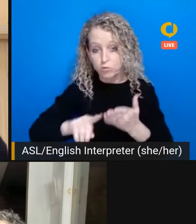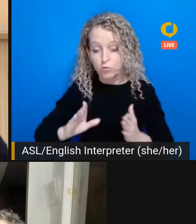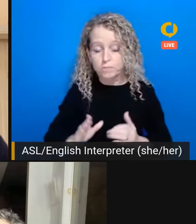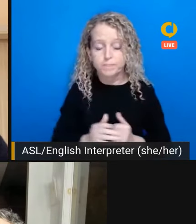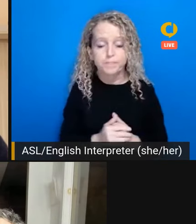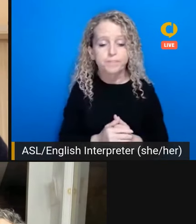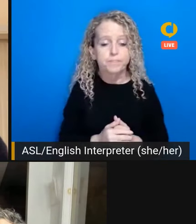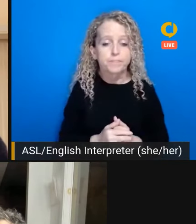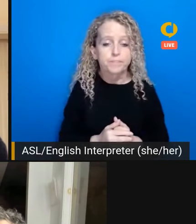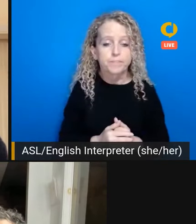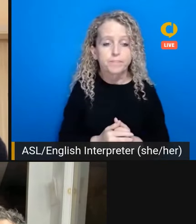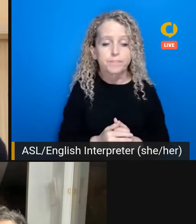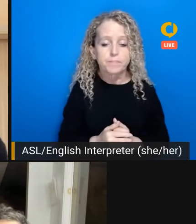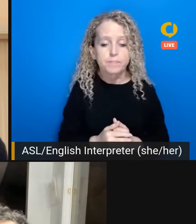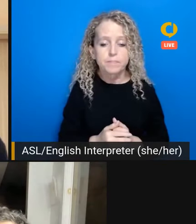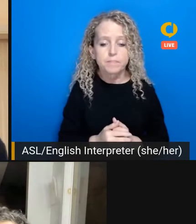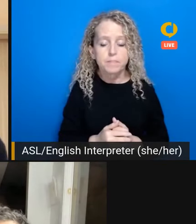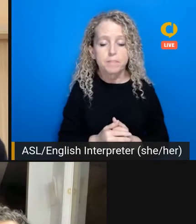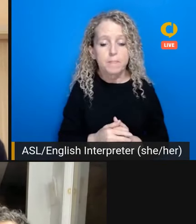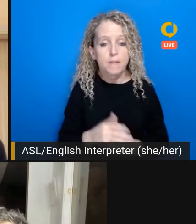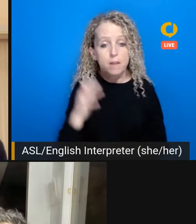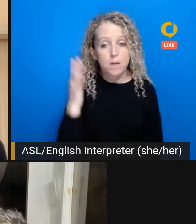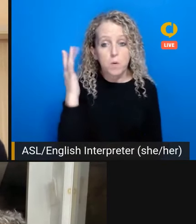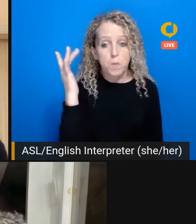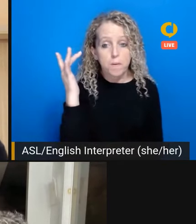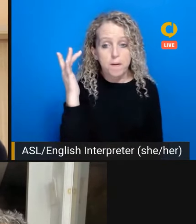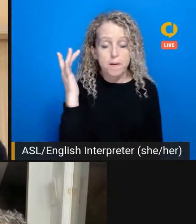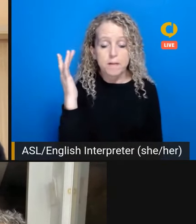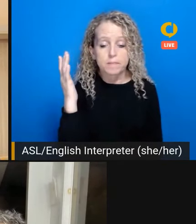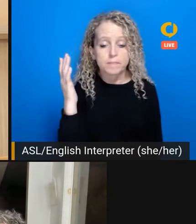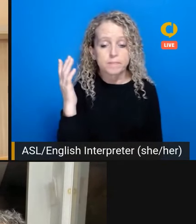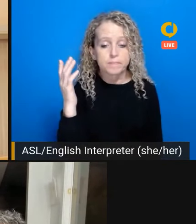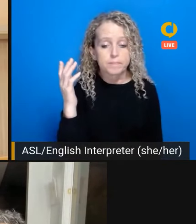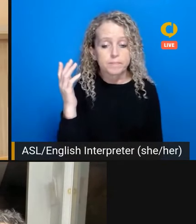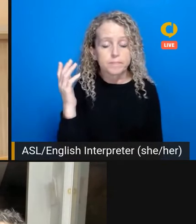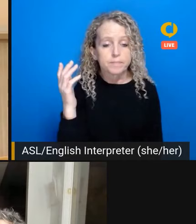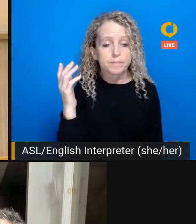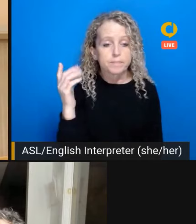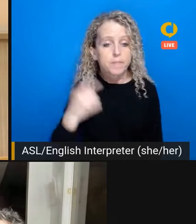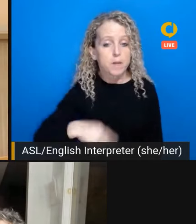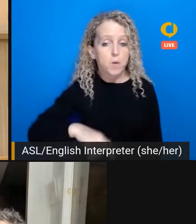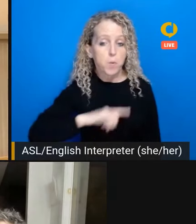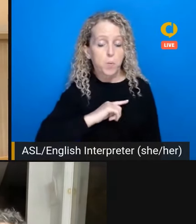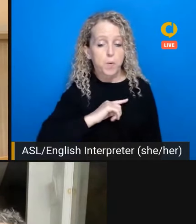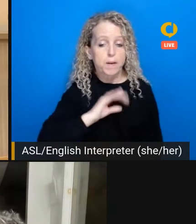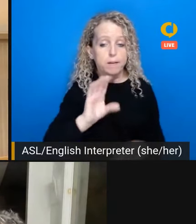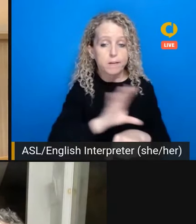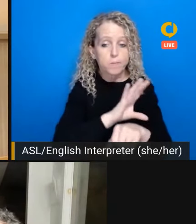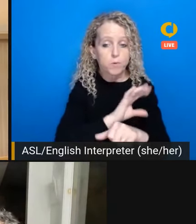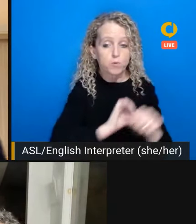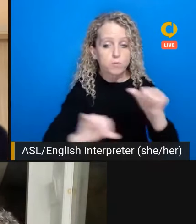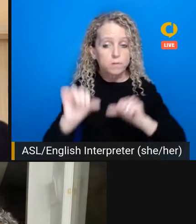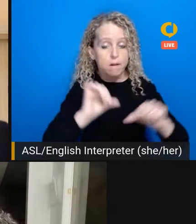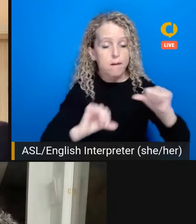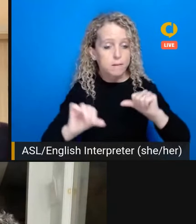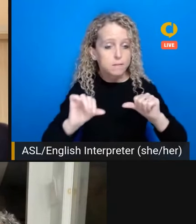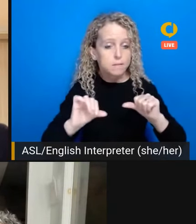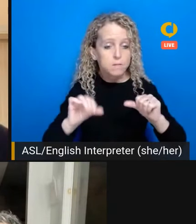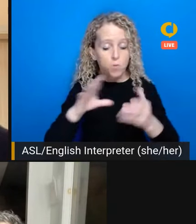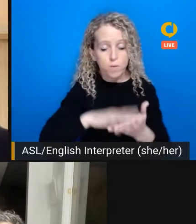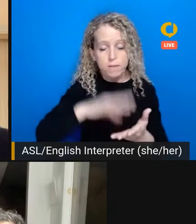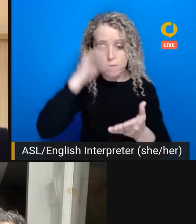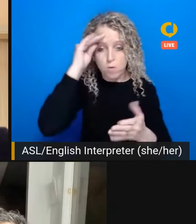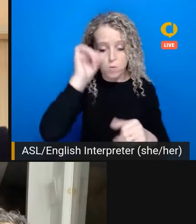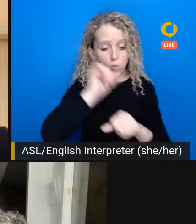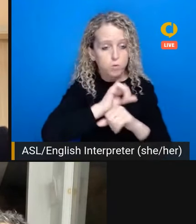mean, we work, as I've mentioned before, if we work as computer science scientists in a computer science bubble, we